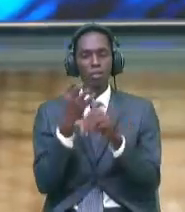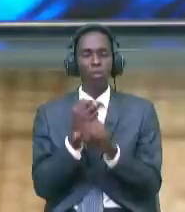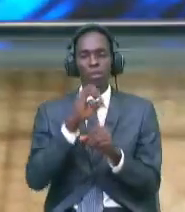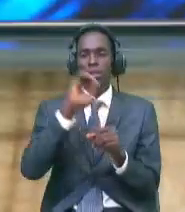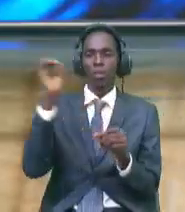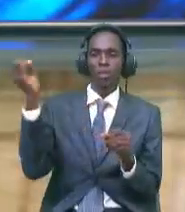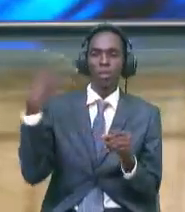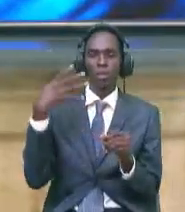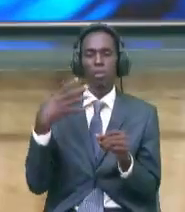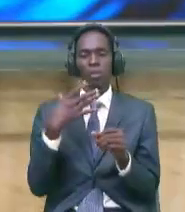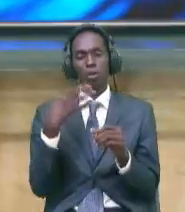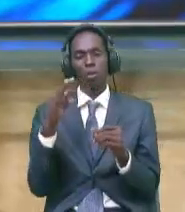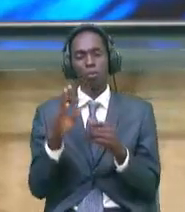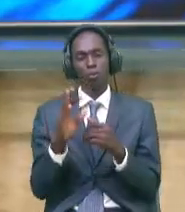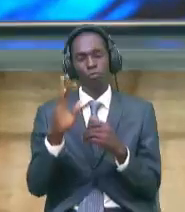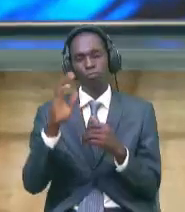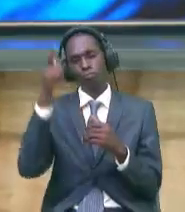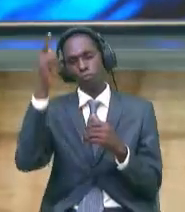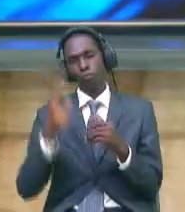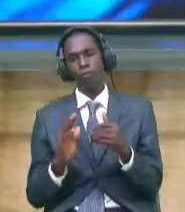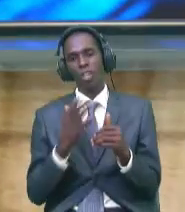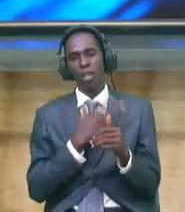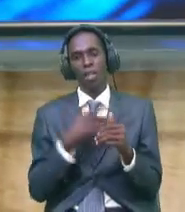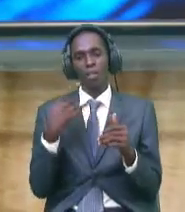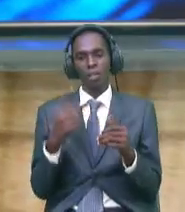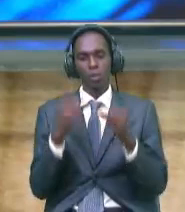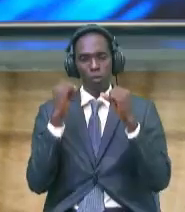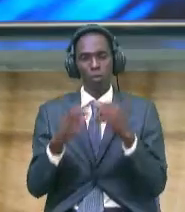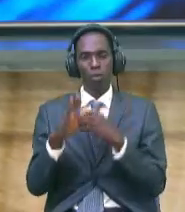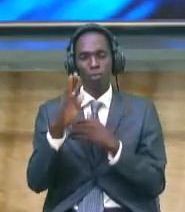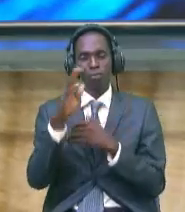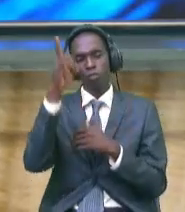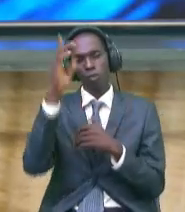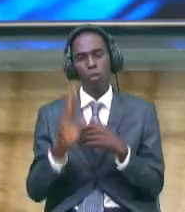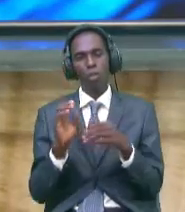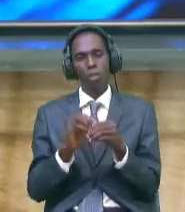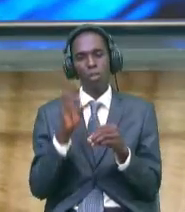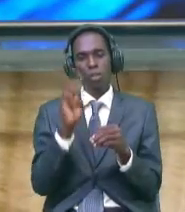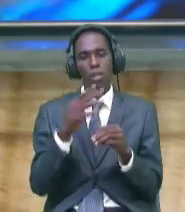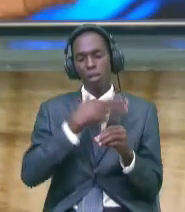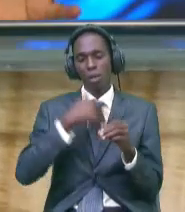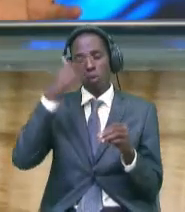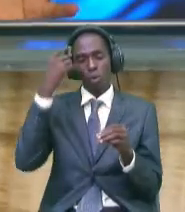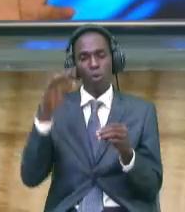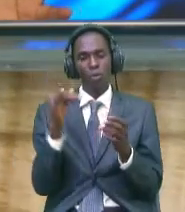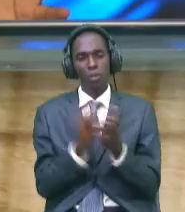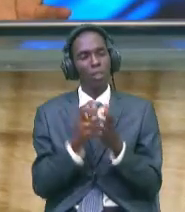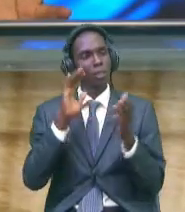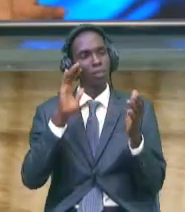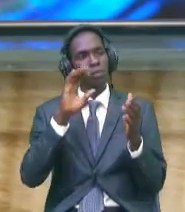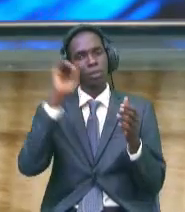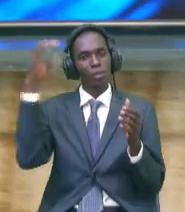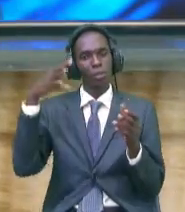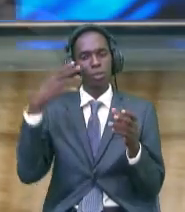the presence of the Lord in him. And because of that grace of God and because of that presence